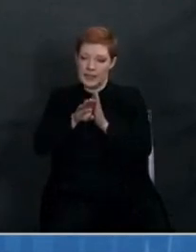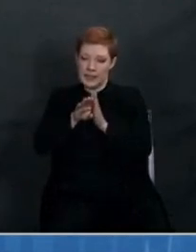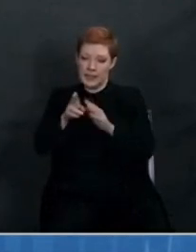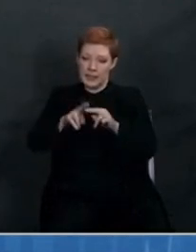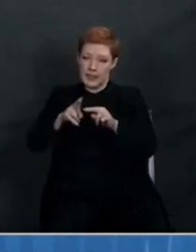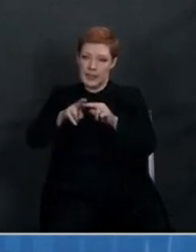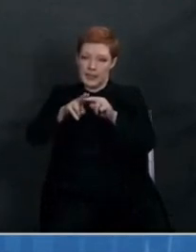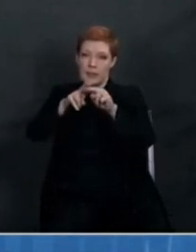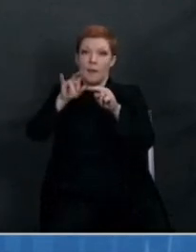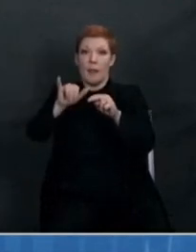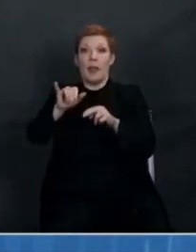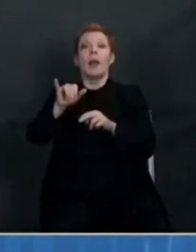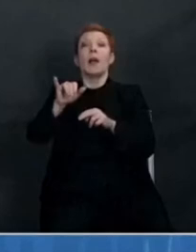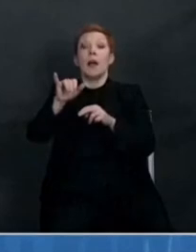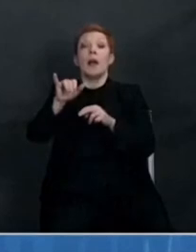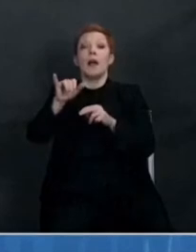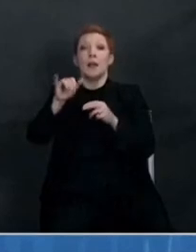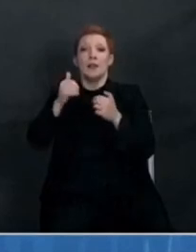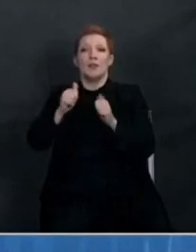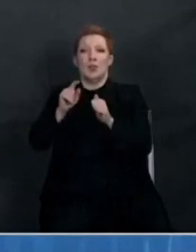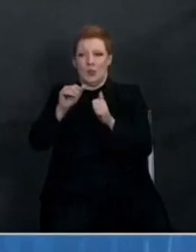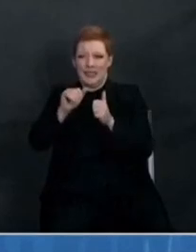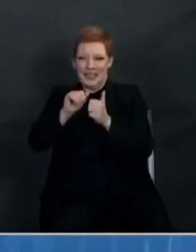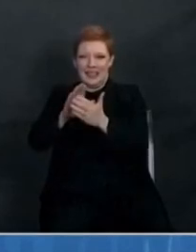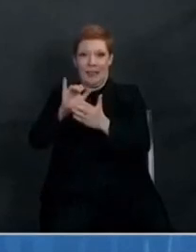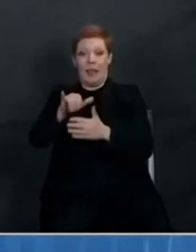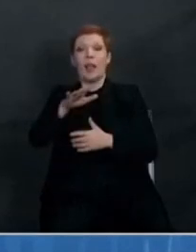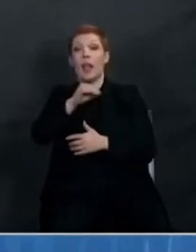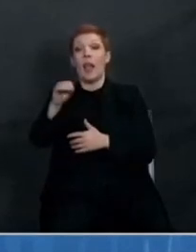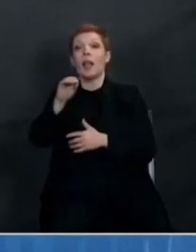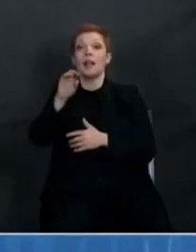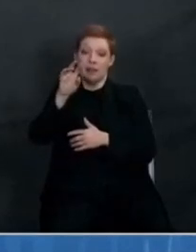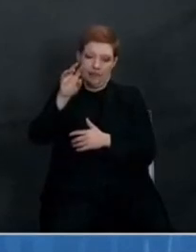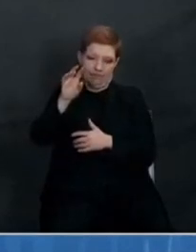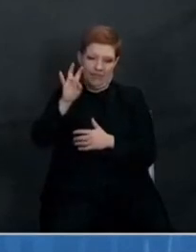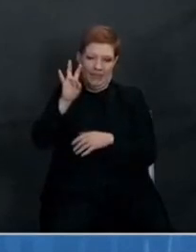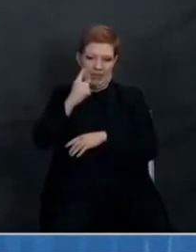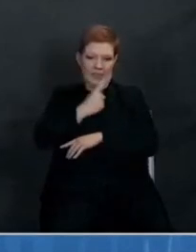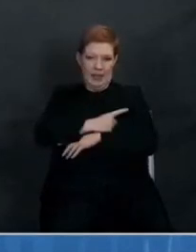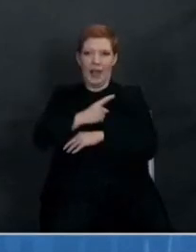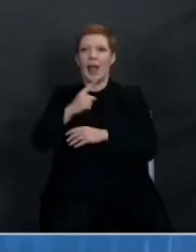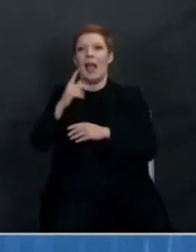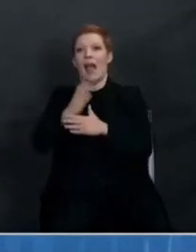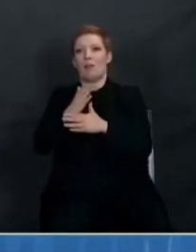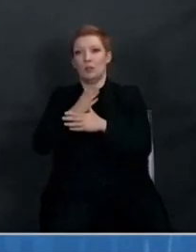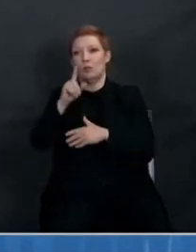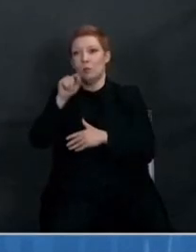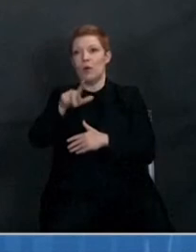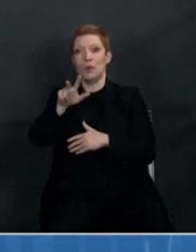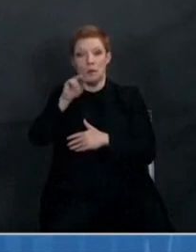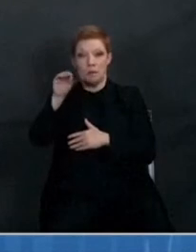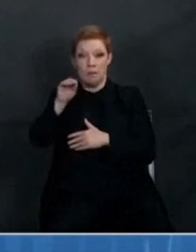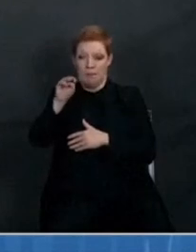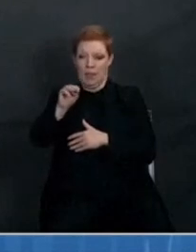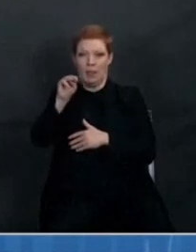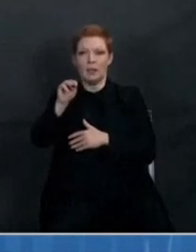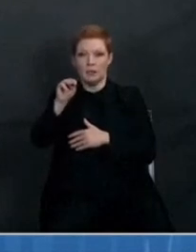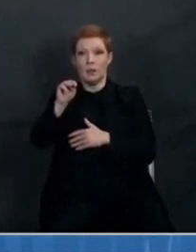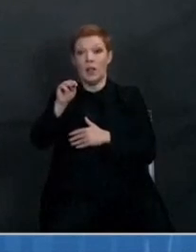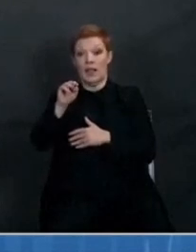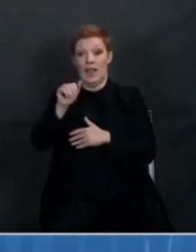with a 7-day average now of 1.3 million vaccines a day. As of last evening, over 25